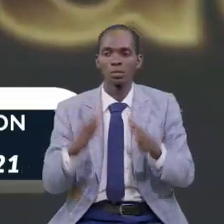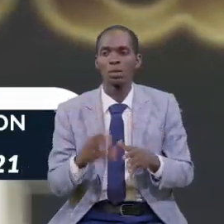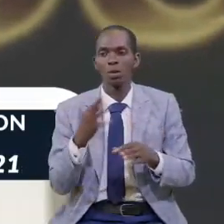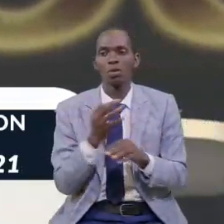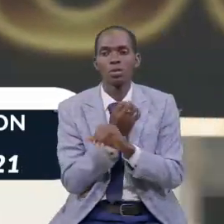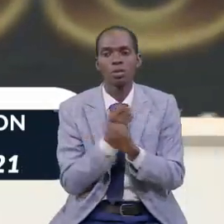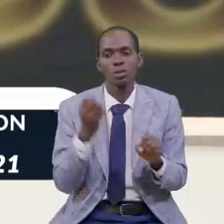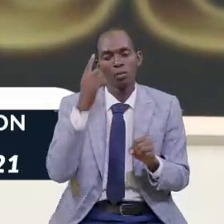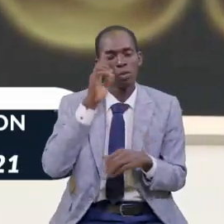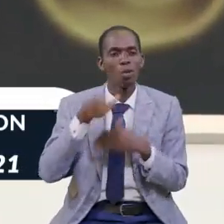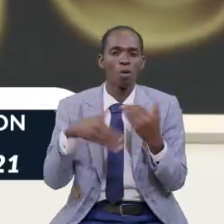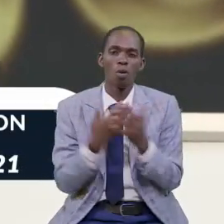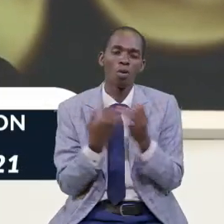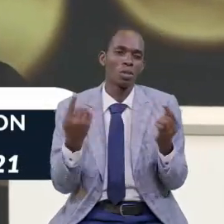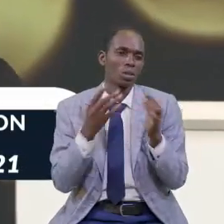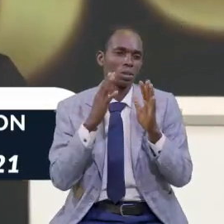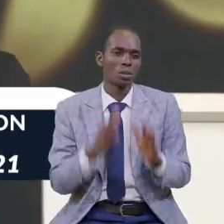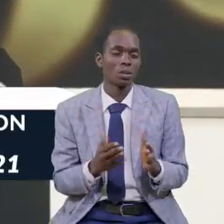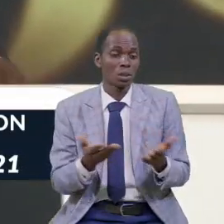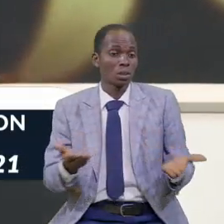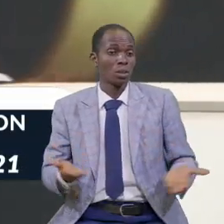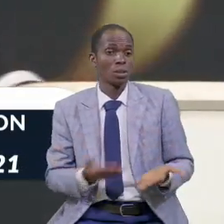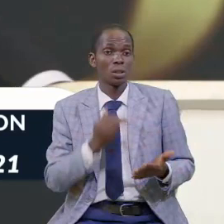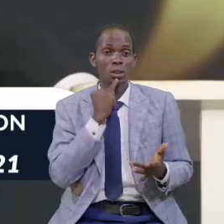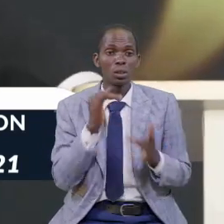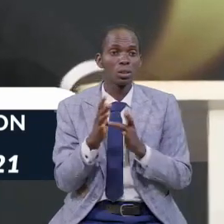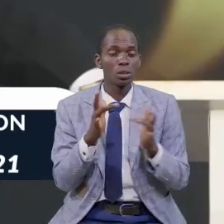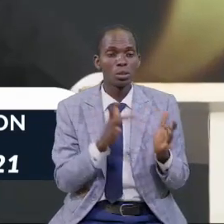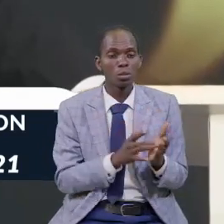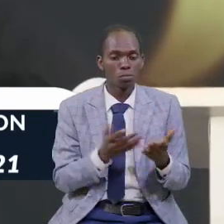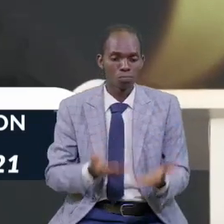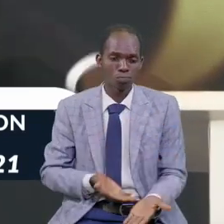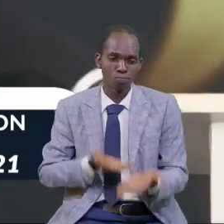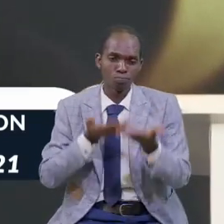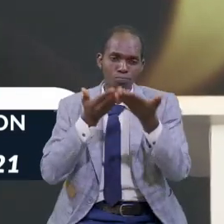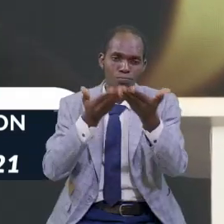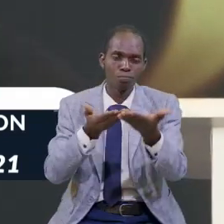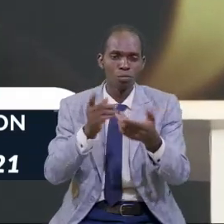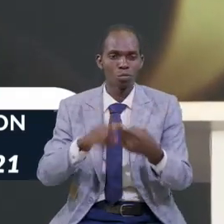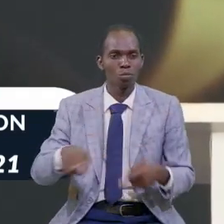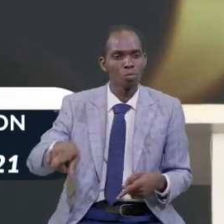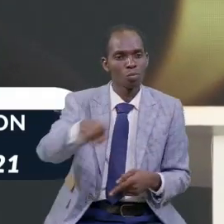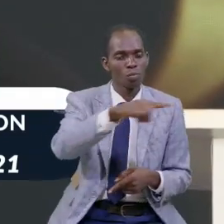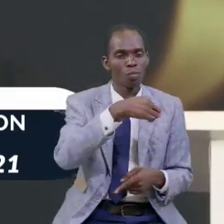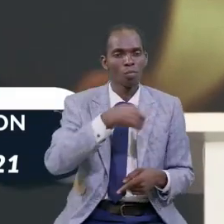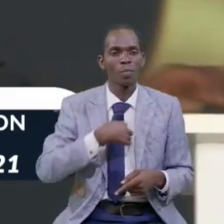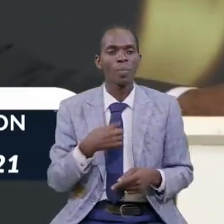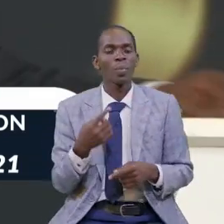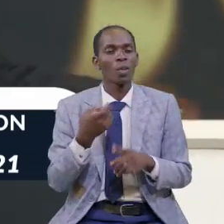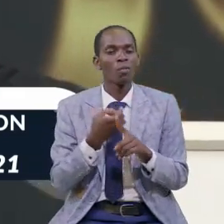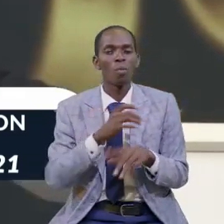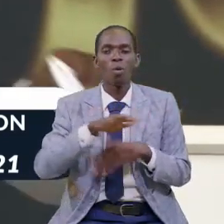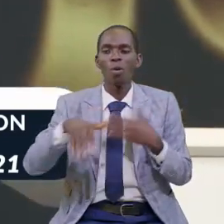Jesus presented to us from all areas and all sides.